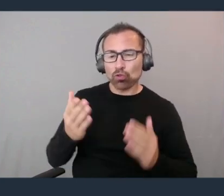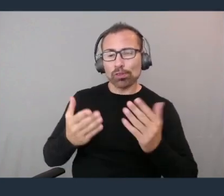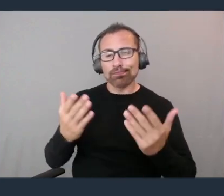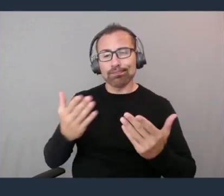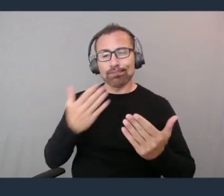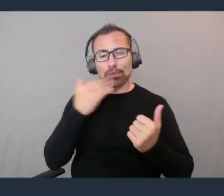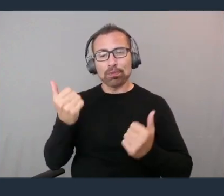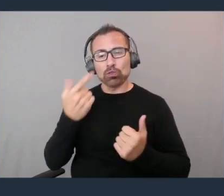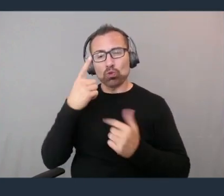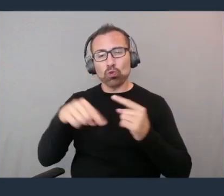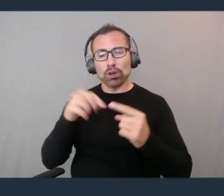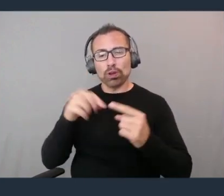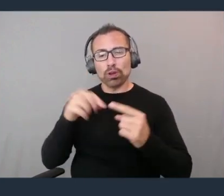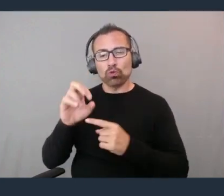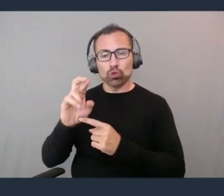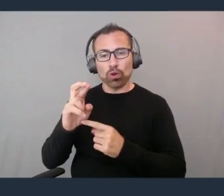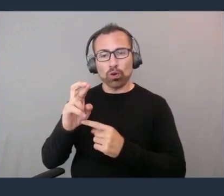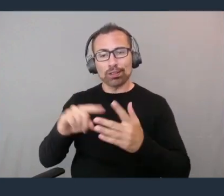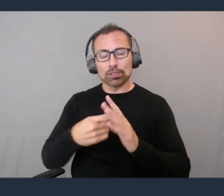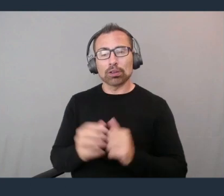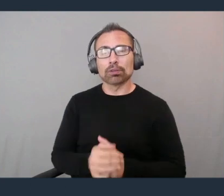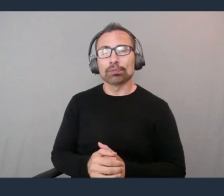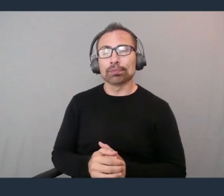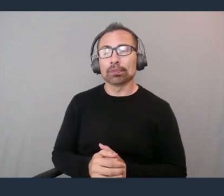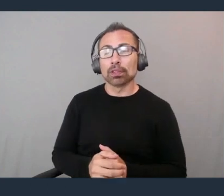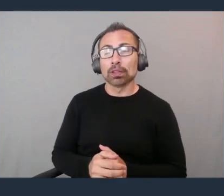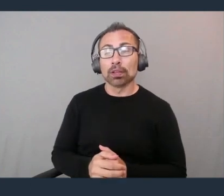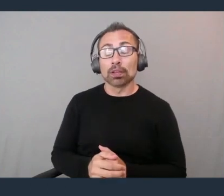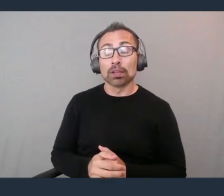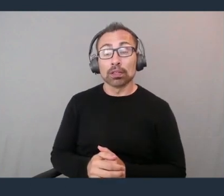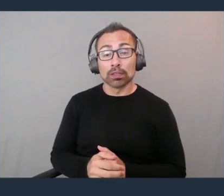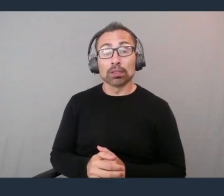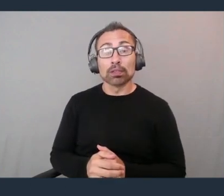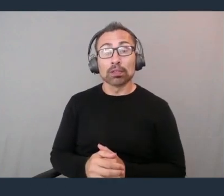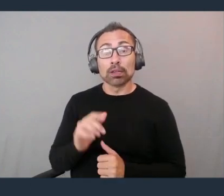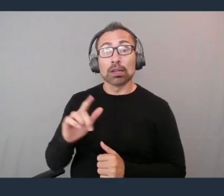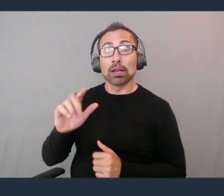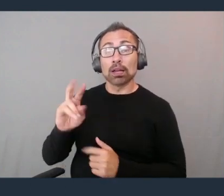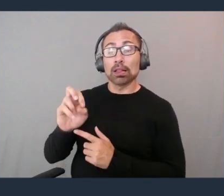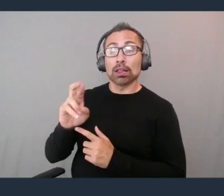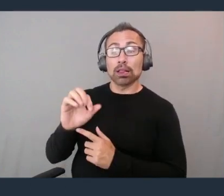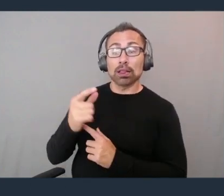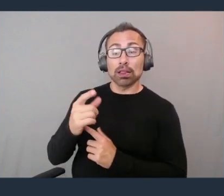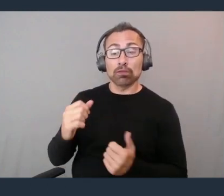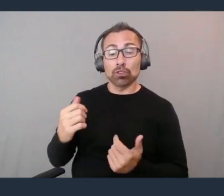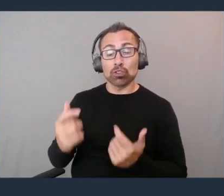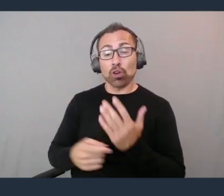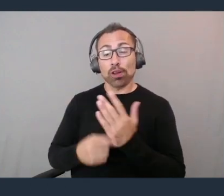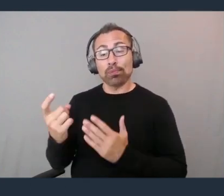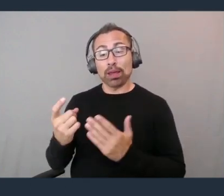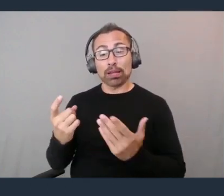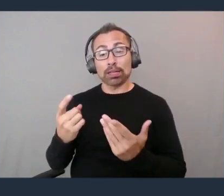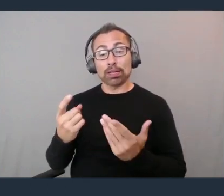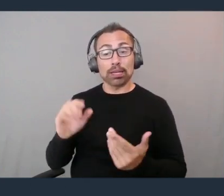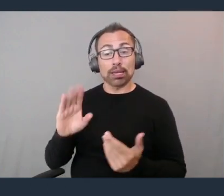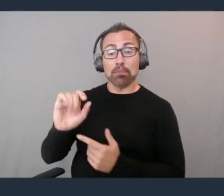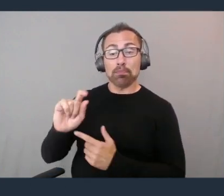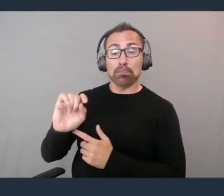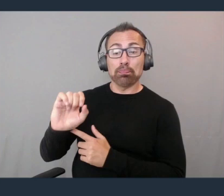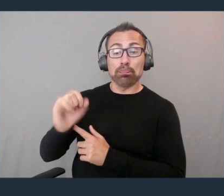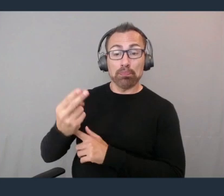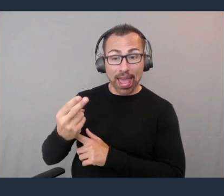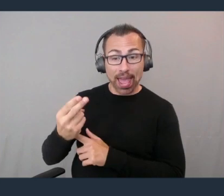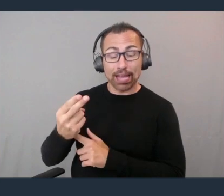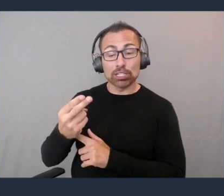Next, leverage automatic retries and management controls using S3 batch operations to initiate restores